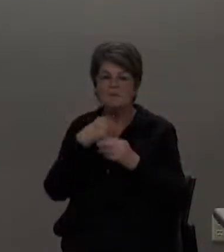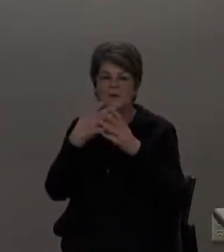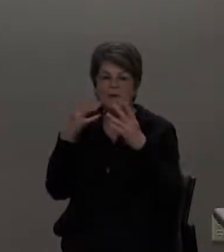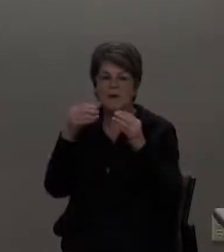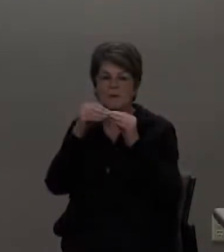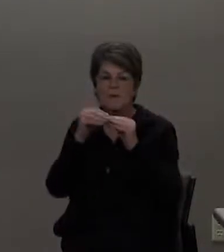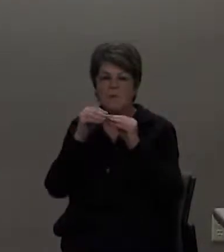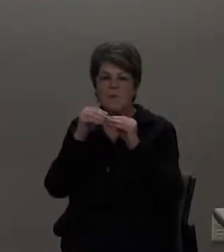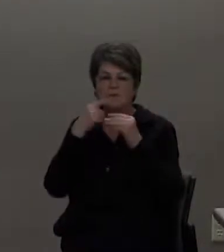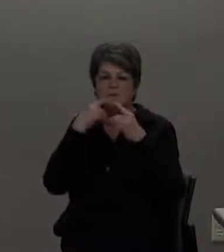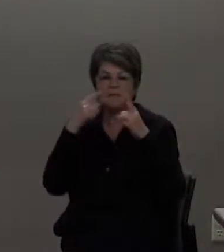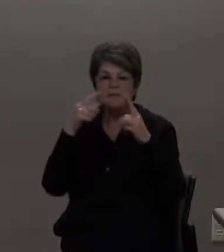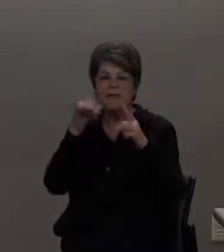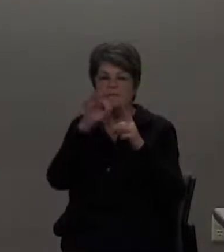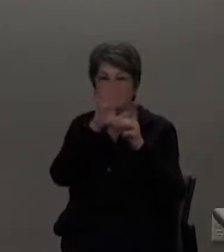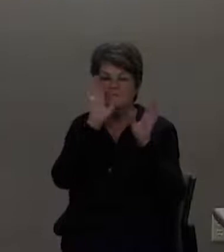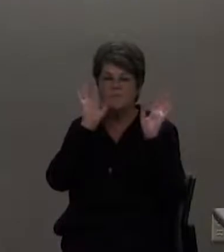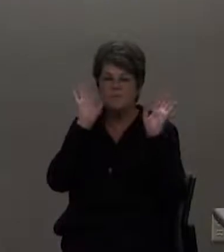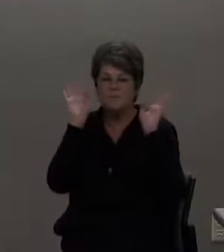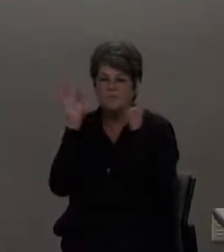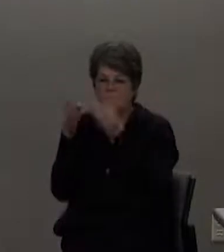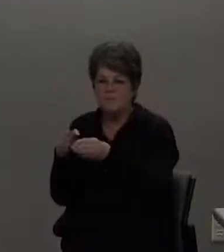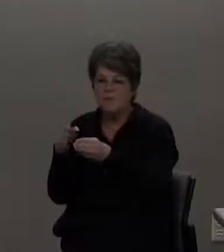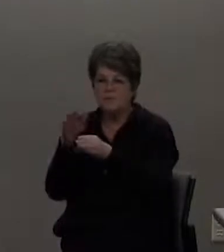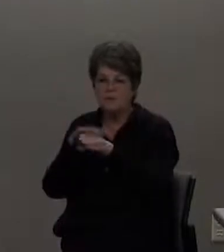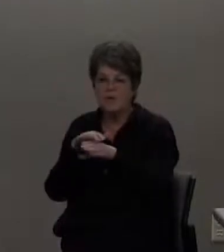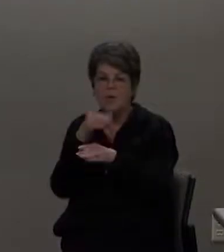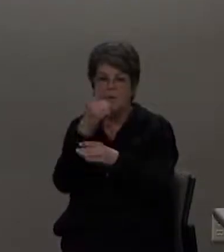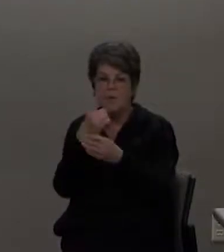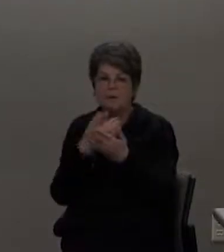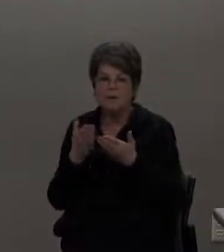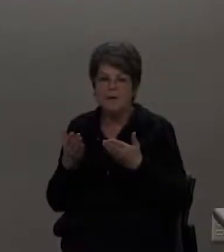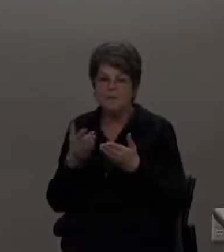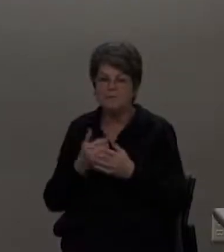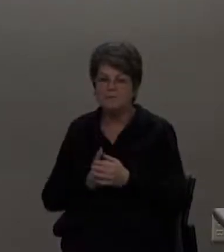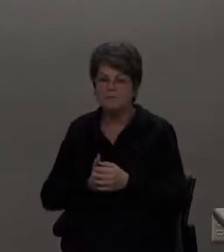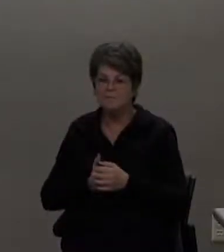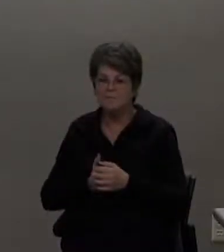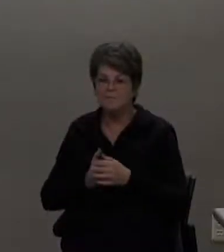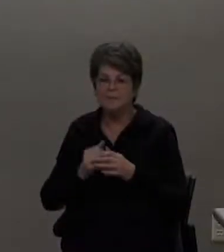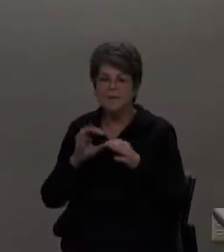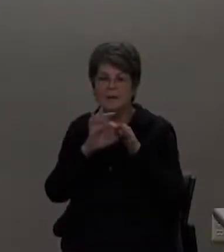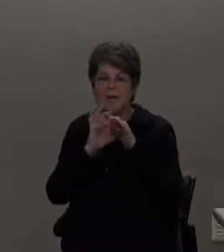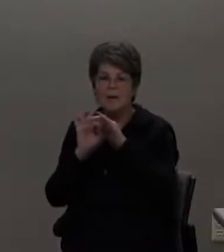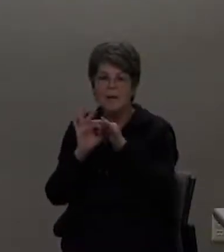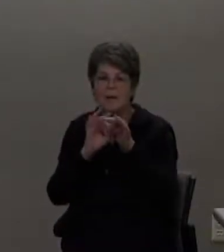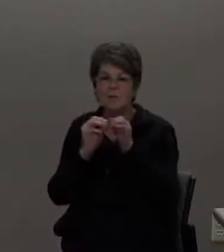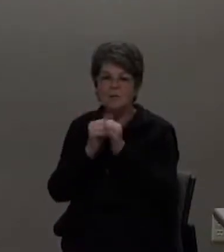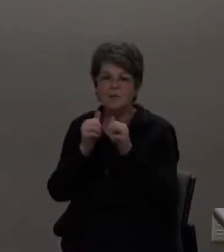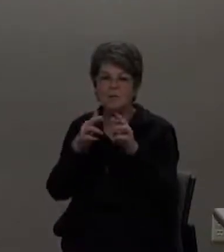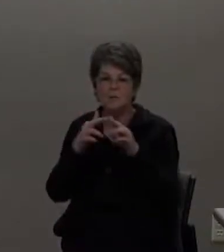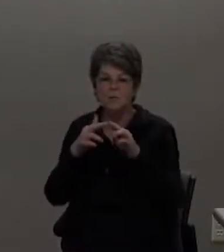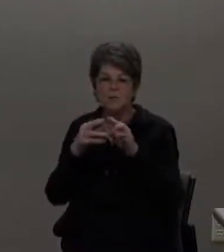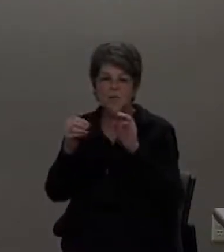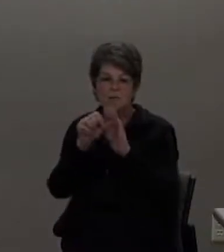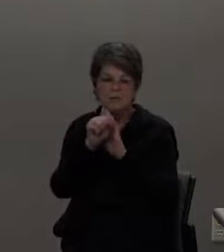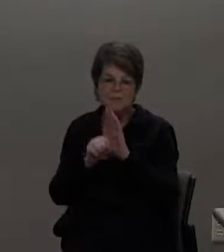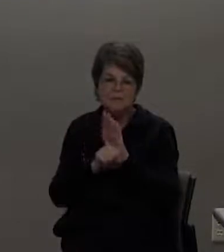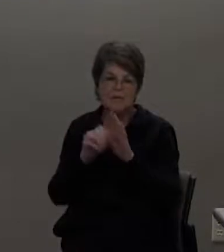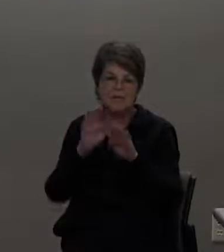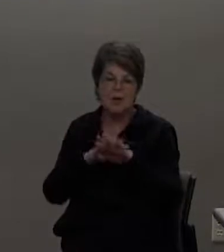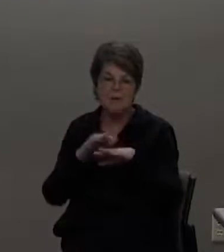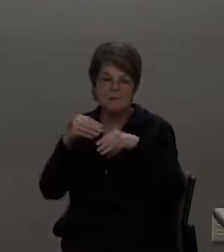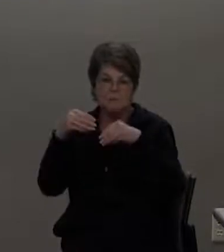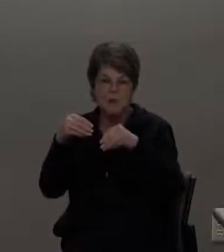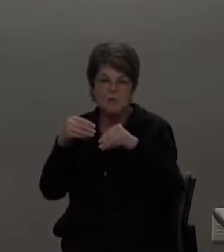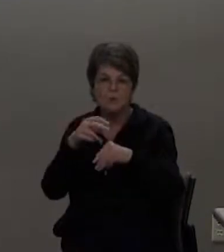success and you're gonna be able to leverage those dollars much better, being a little bit more strategic about what you do. Collaborate with the region and the state on marketing trips. I